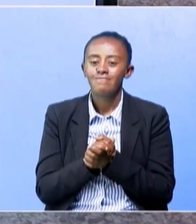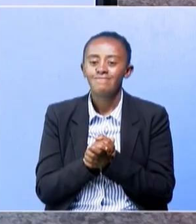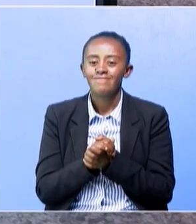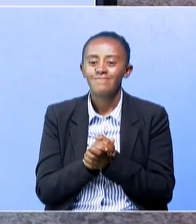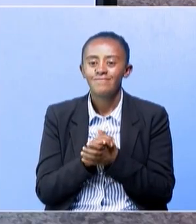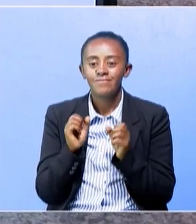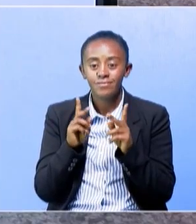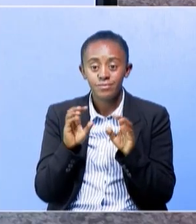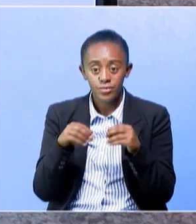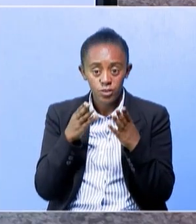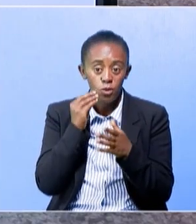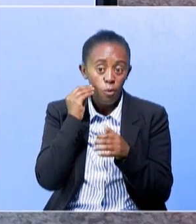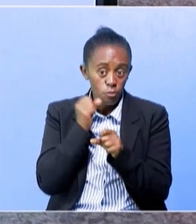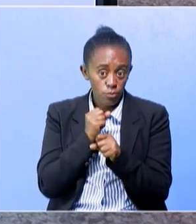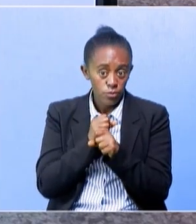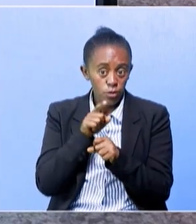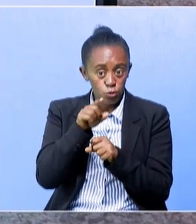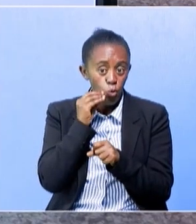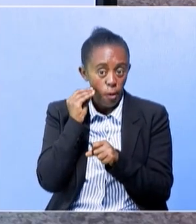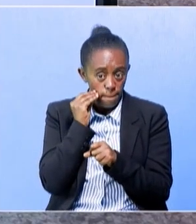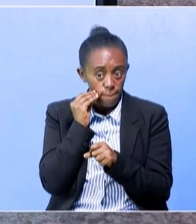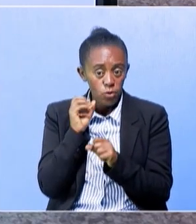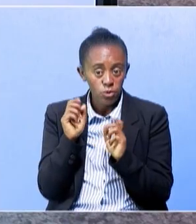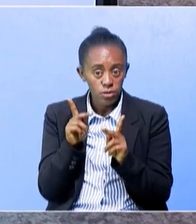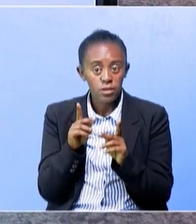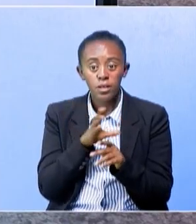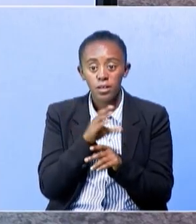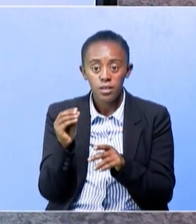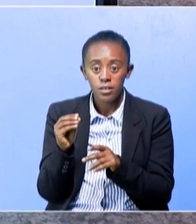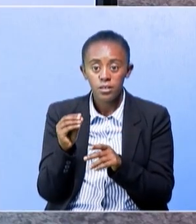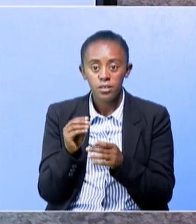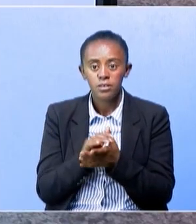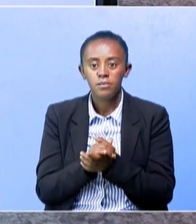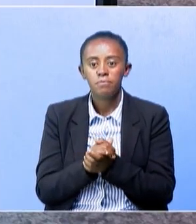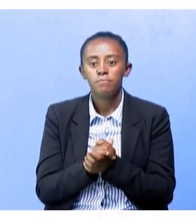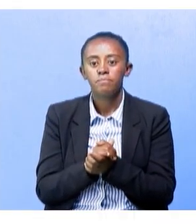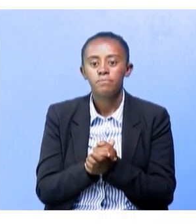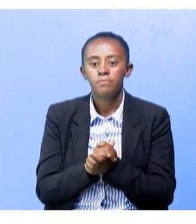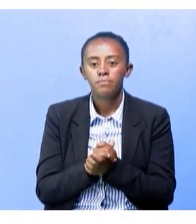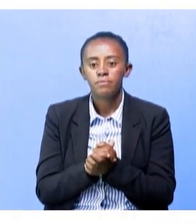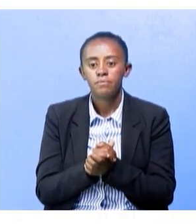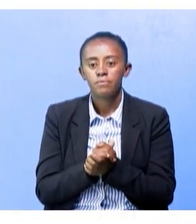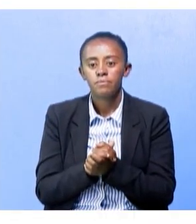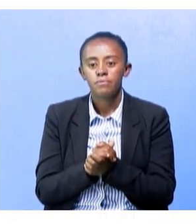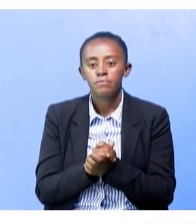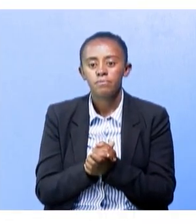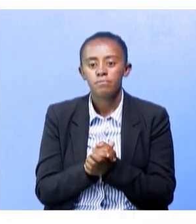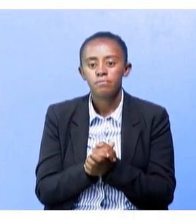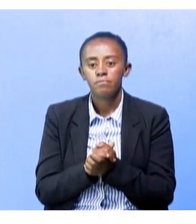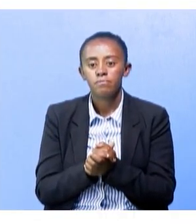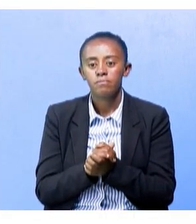Okay, student, let me give you homework which should be done at home. And here is the homework, yeah?